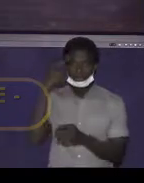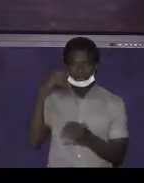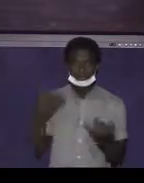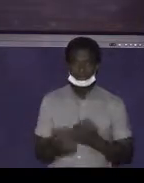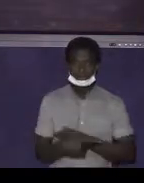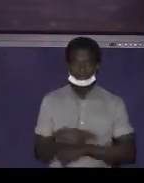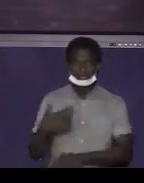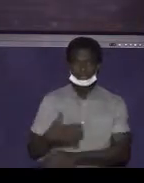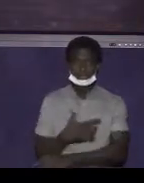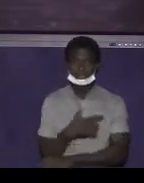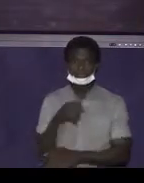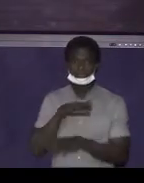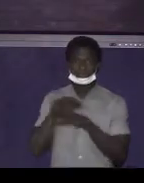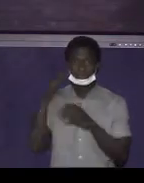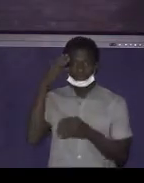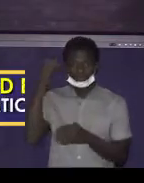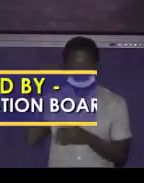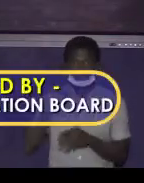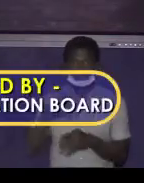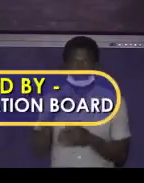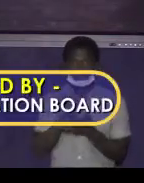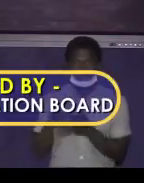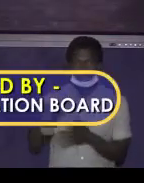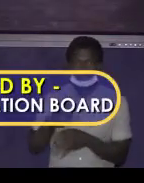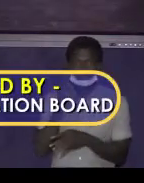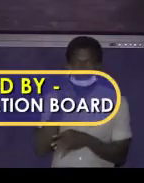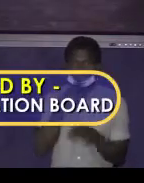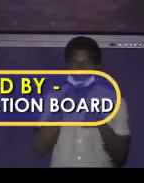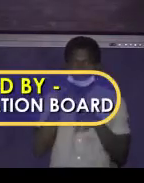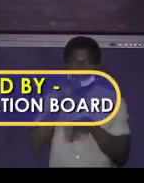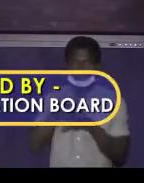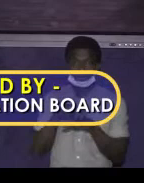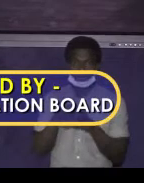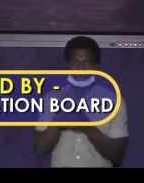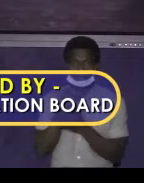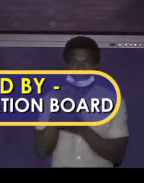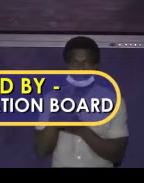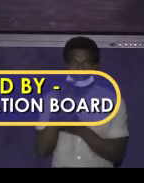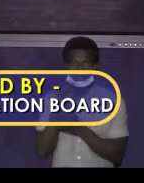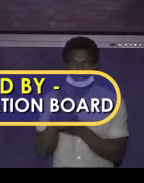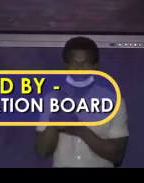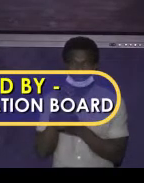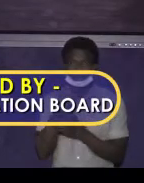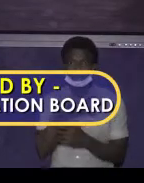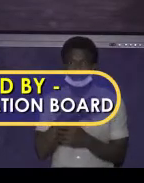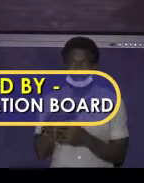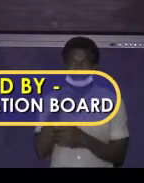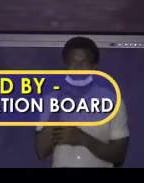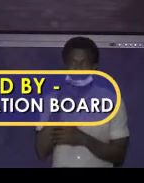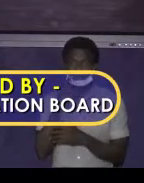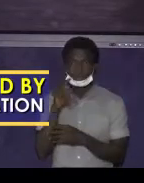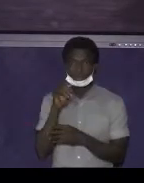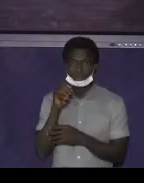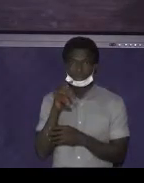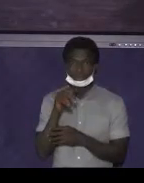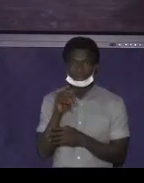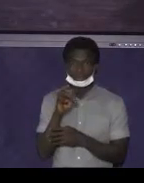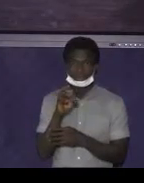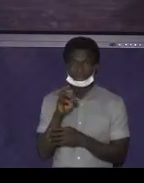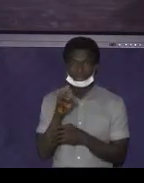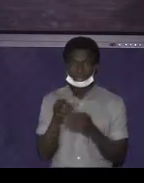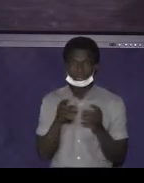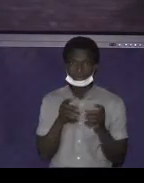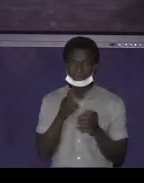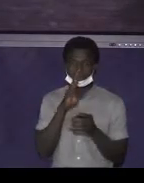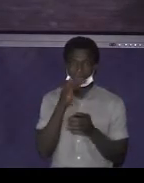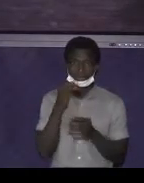lesson. Don't forget I said we're going to look at idioms and idiomatic expressions. By the end of today's